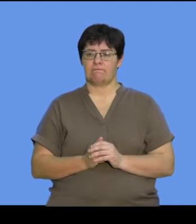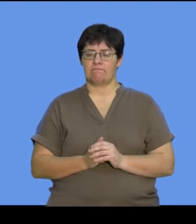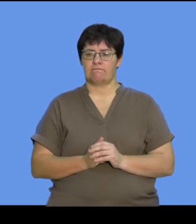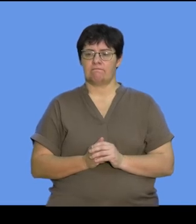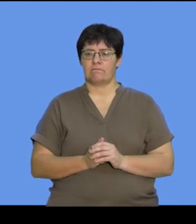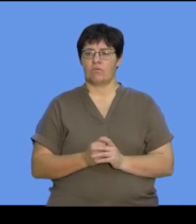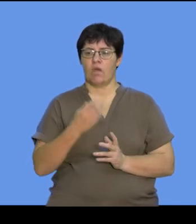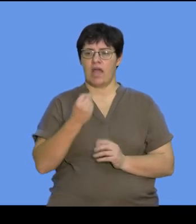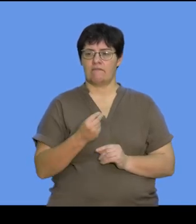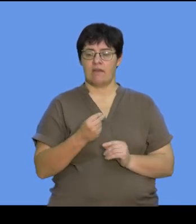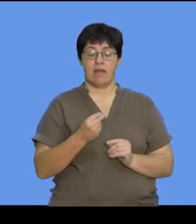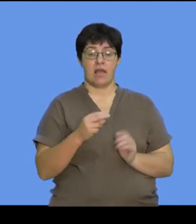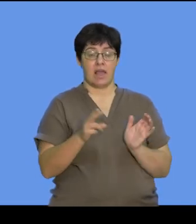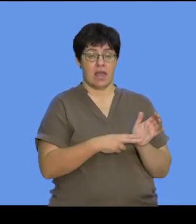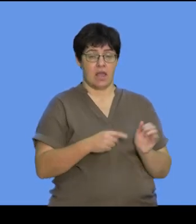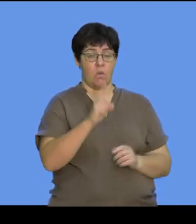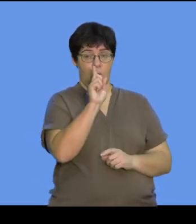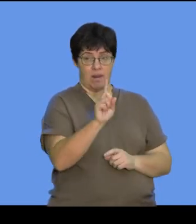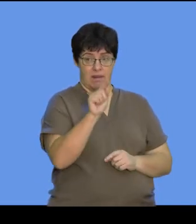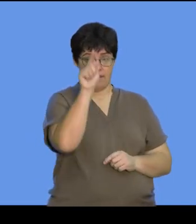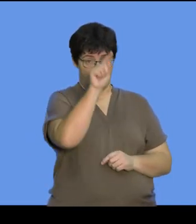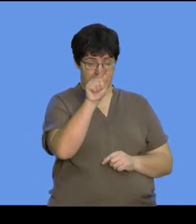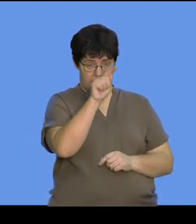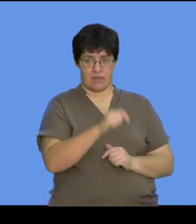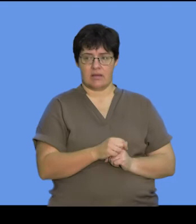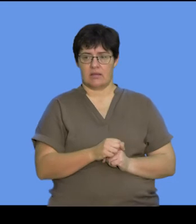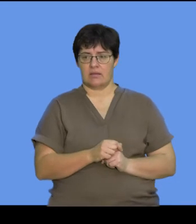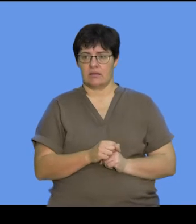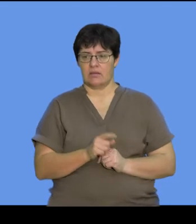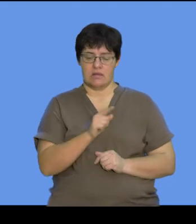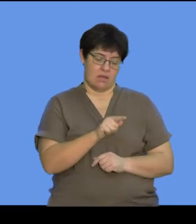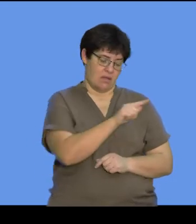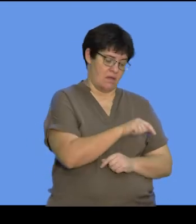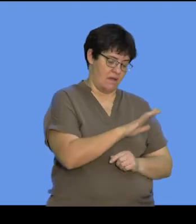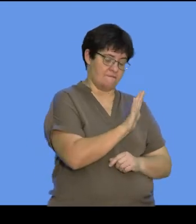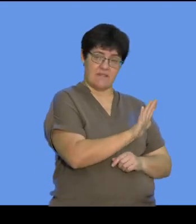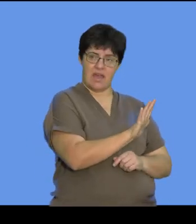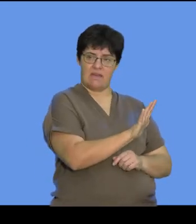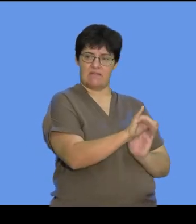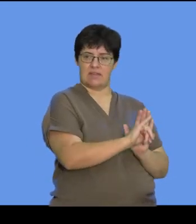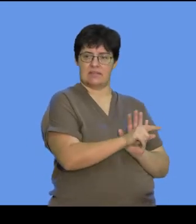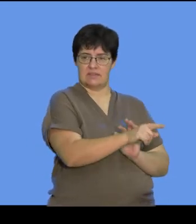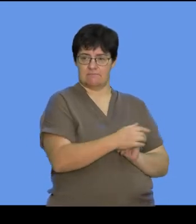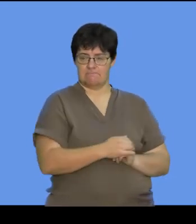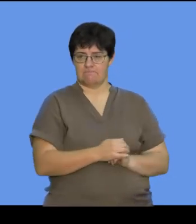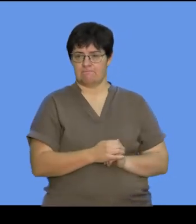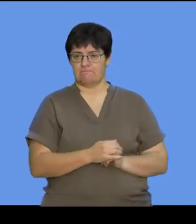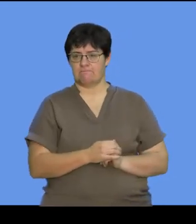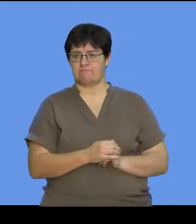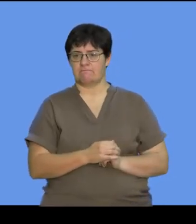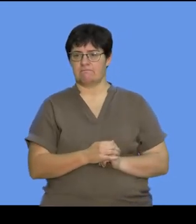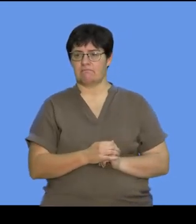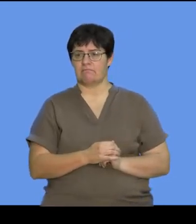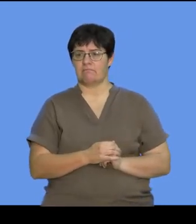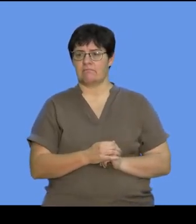image. So we've got to label parts 1, and I'm going to identify quickly part 5. And so